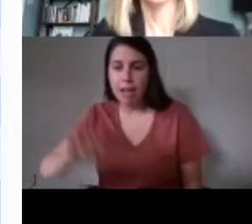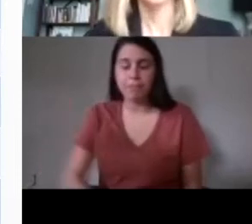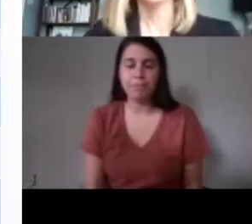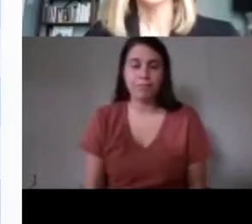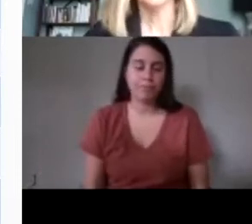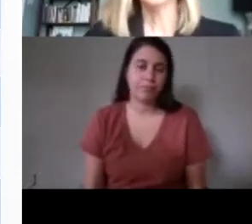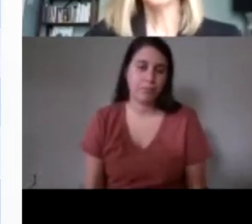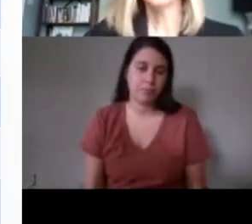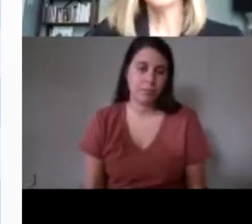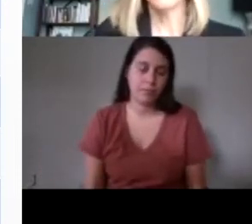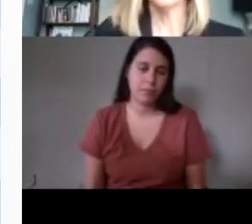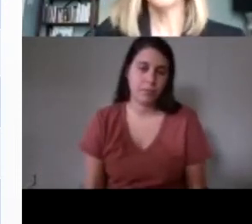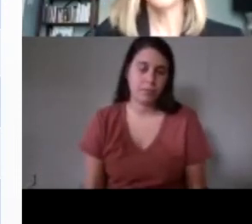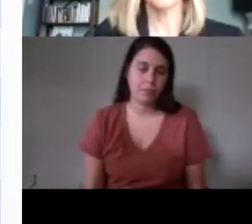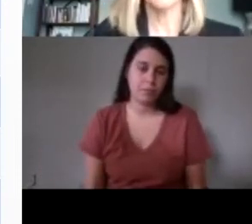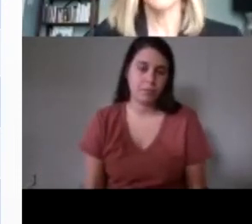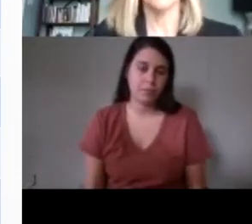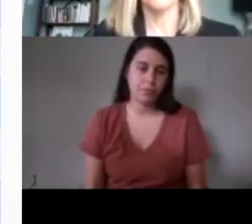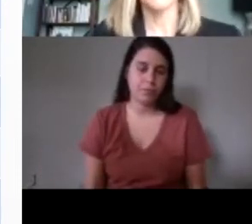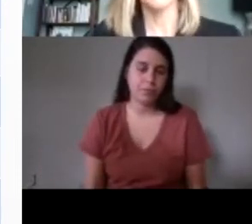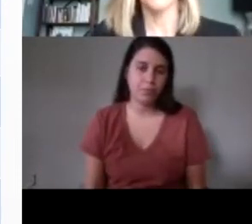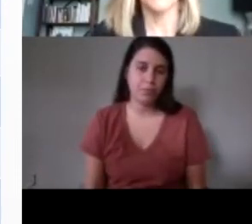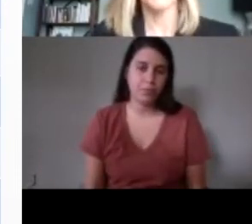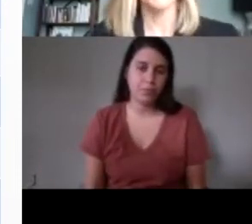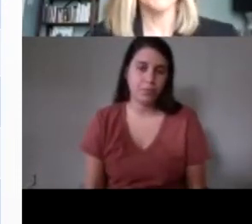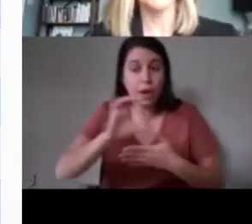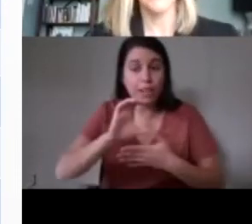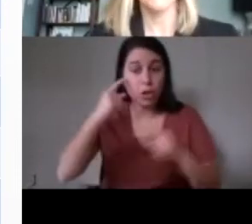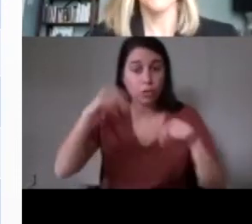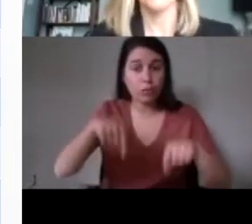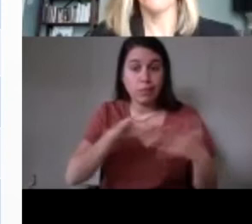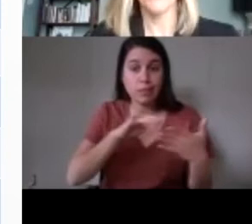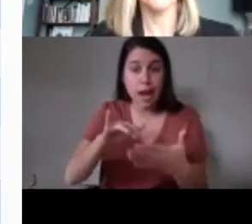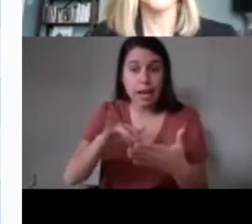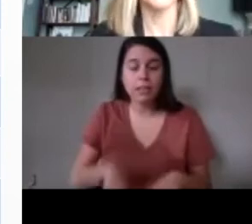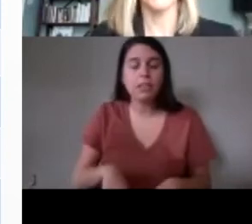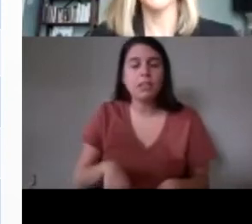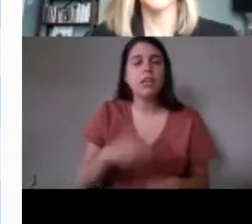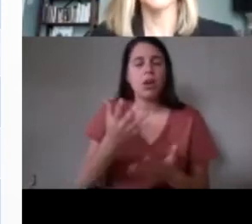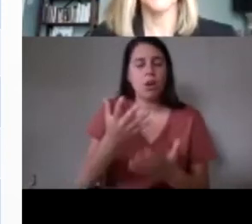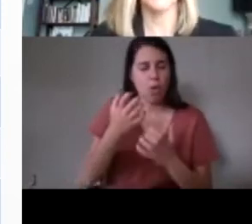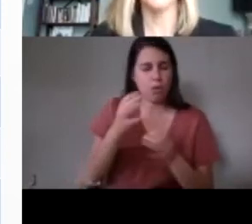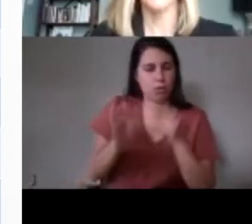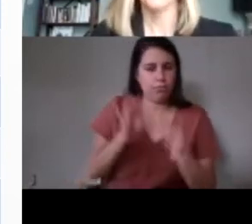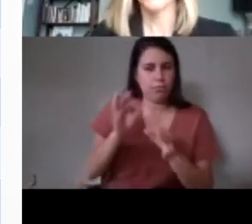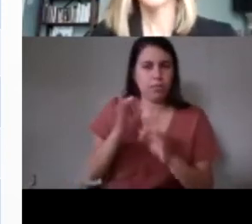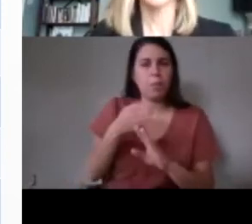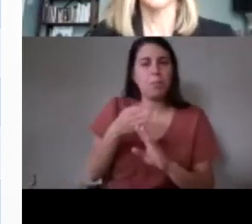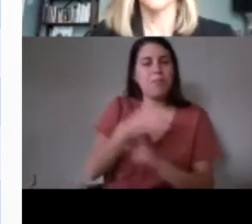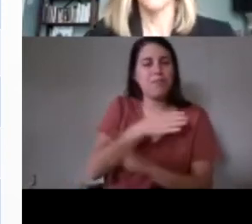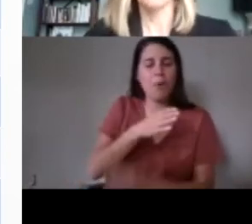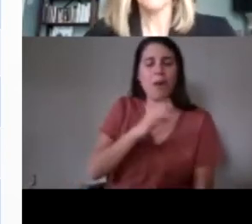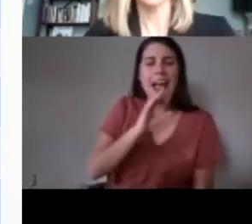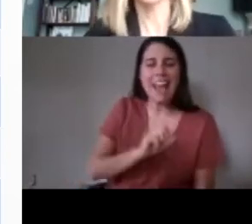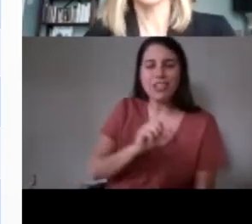Okay, so in terms of inclusion criteria for the study, I just wanted to highlight that prior to Aging Inside, we